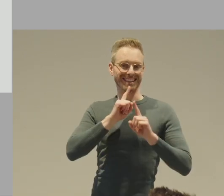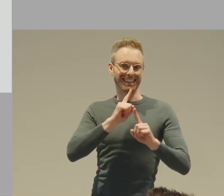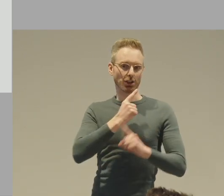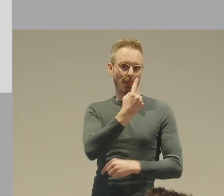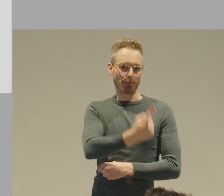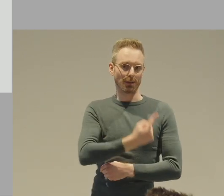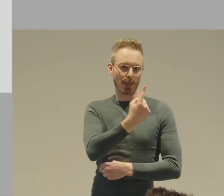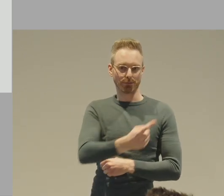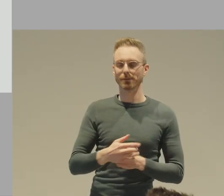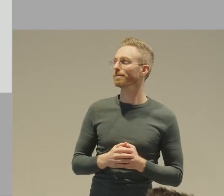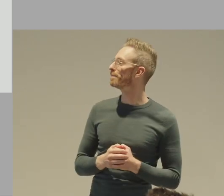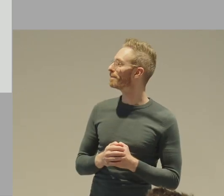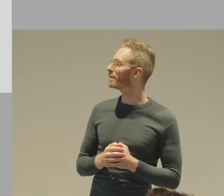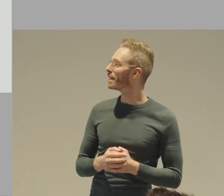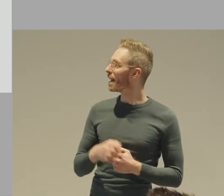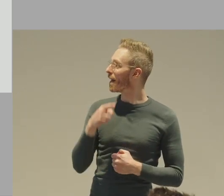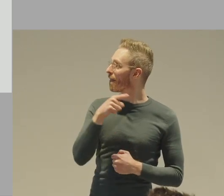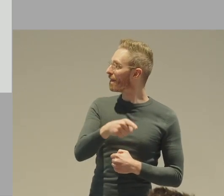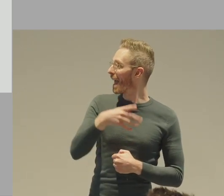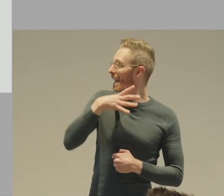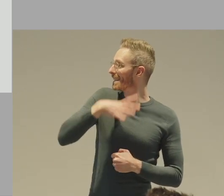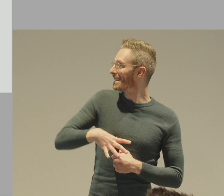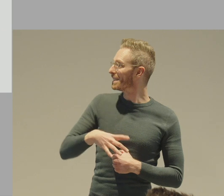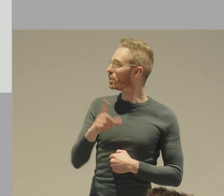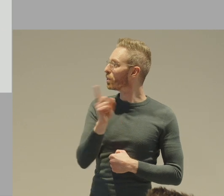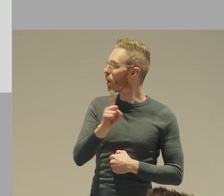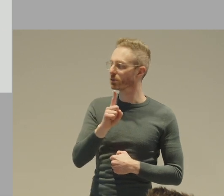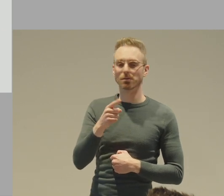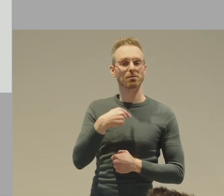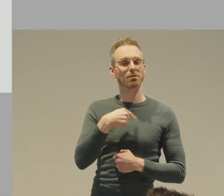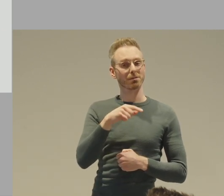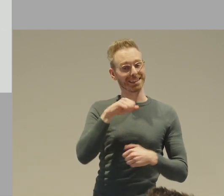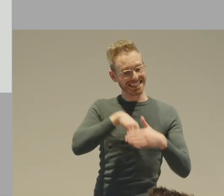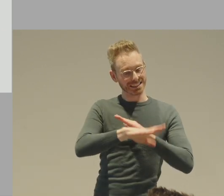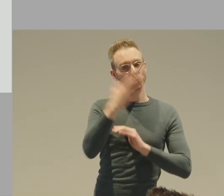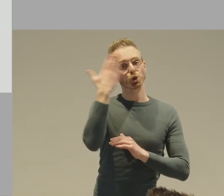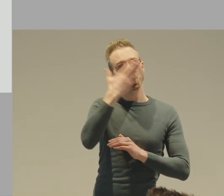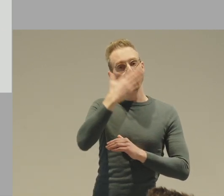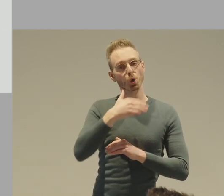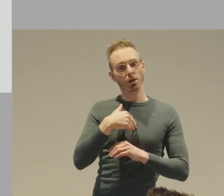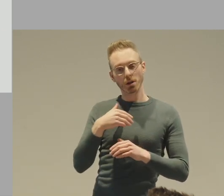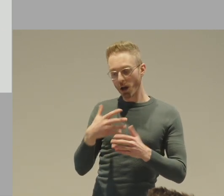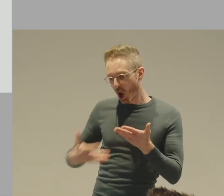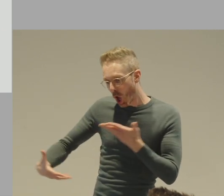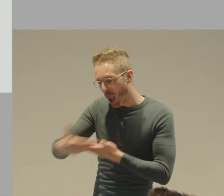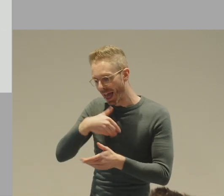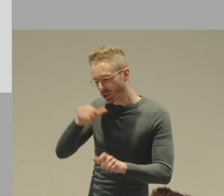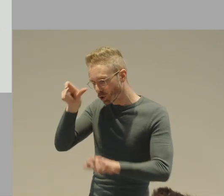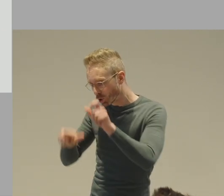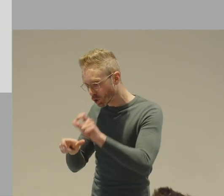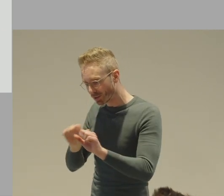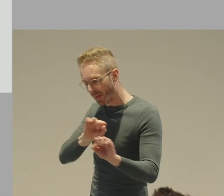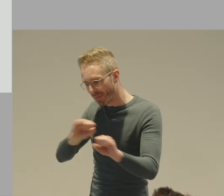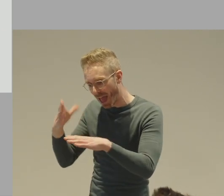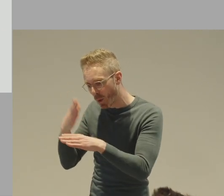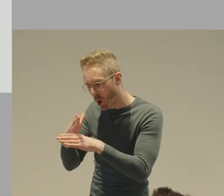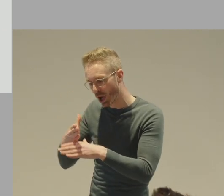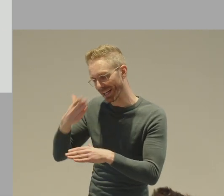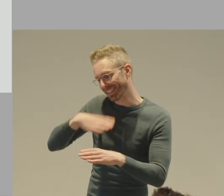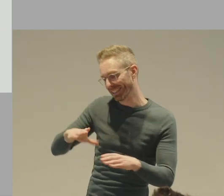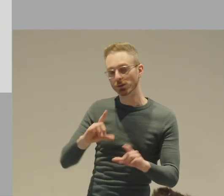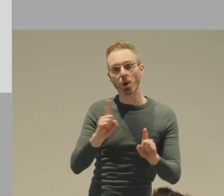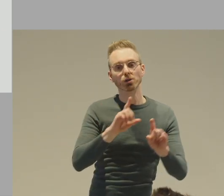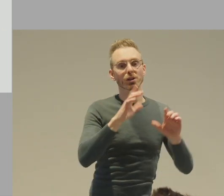they cannot do this, so they call it support worker job aid can be awarded to help with this task. So Access to Work